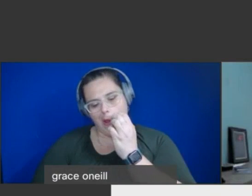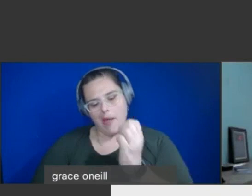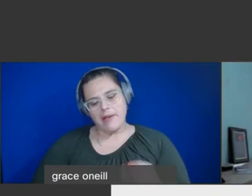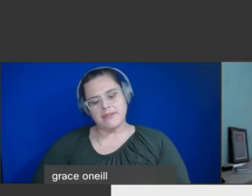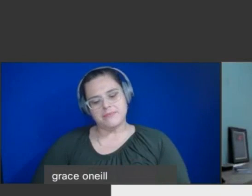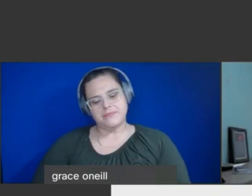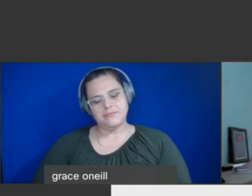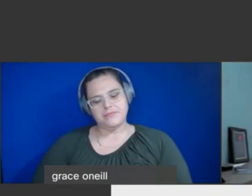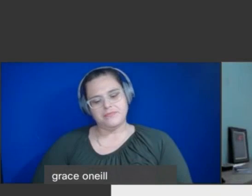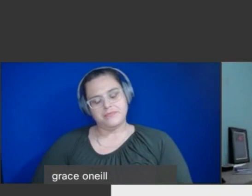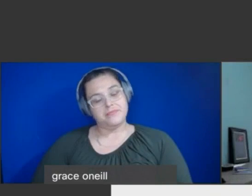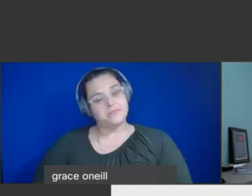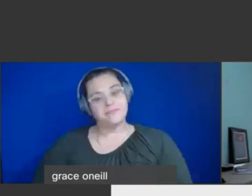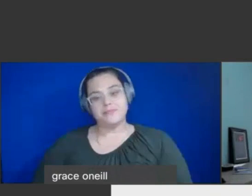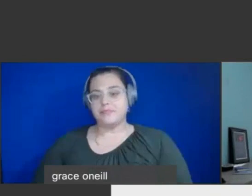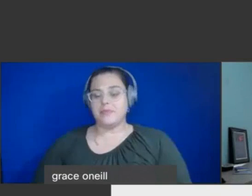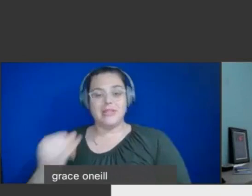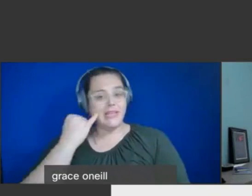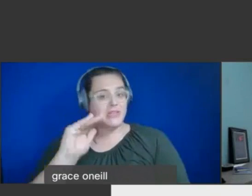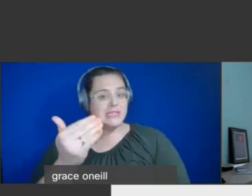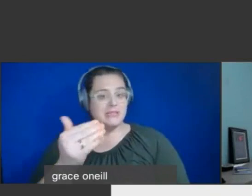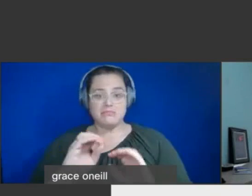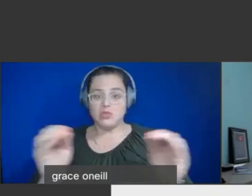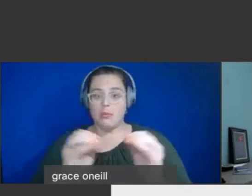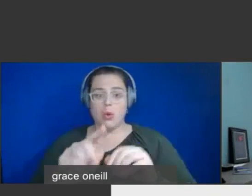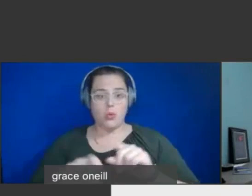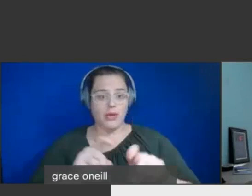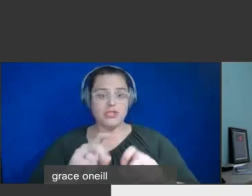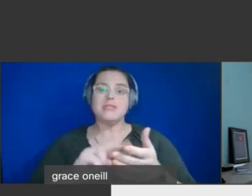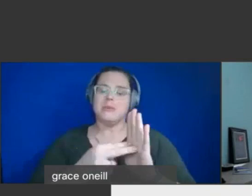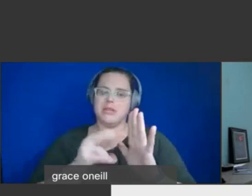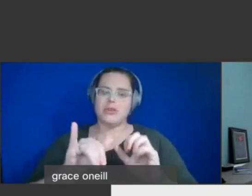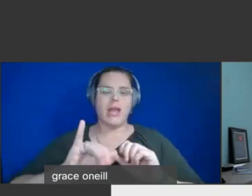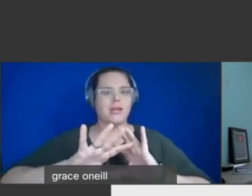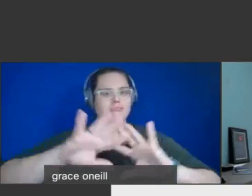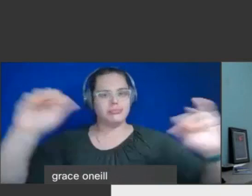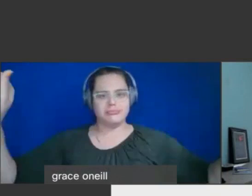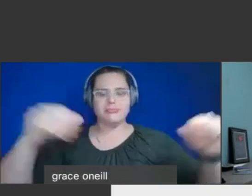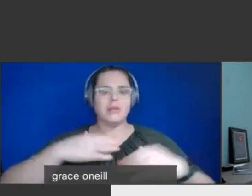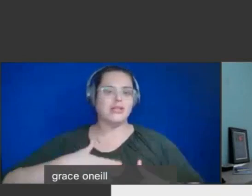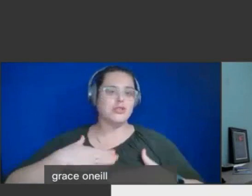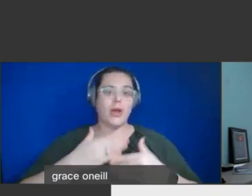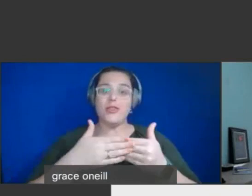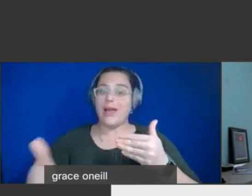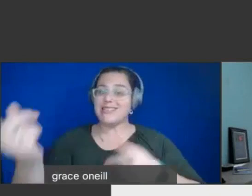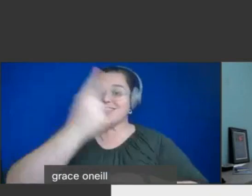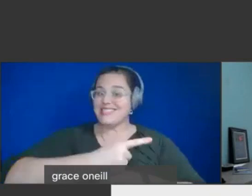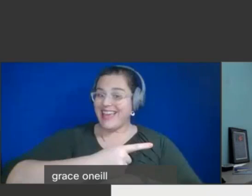Well, if it appears there are no more questions, people can get out and enjoy the rest of the day during which there won't be